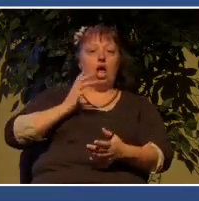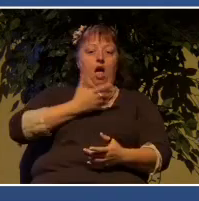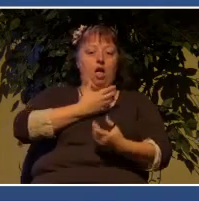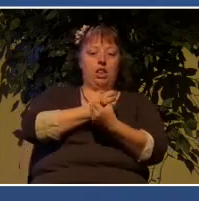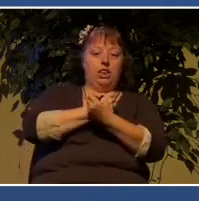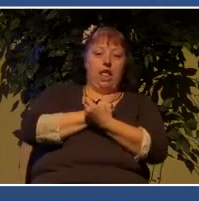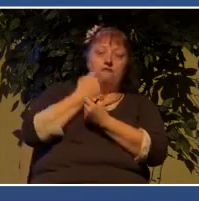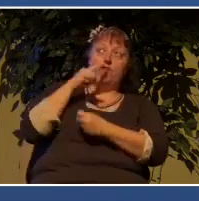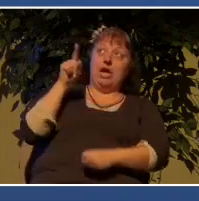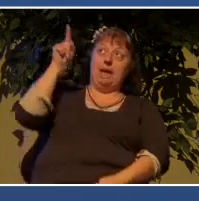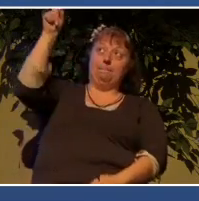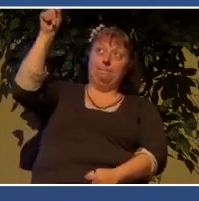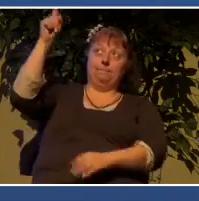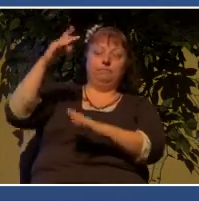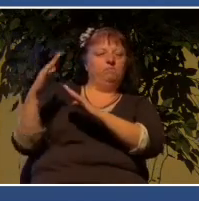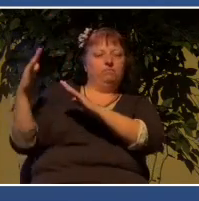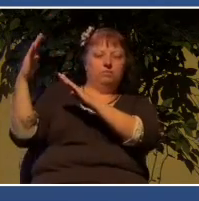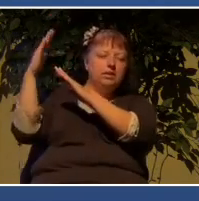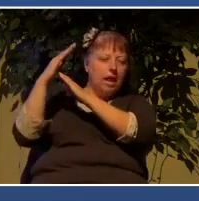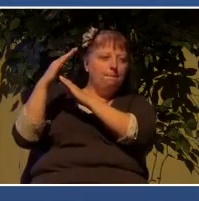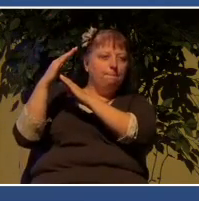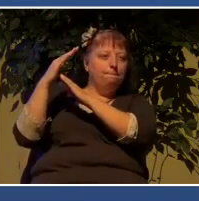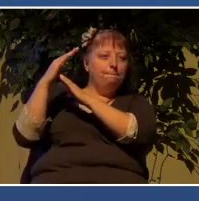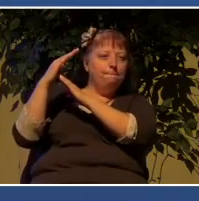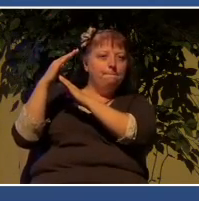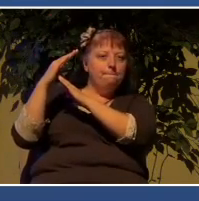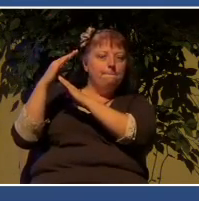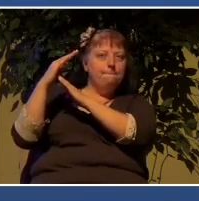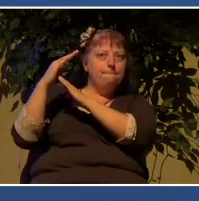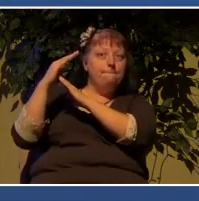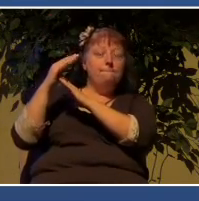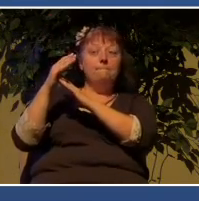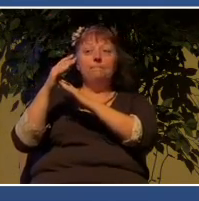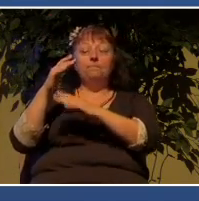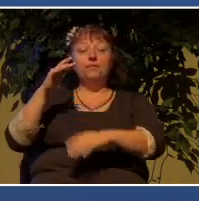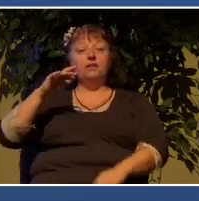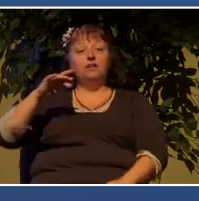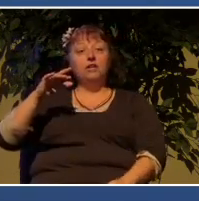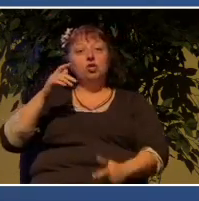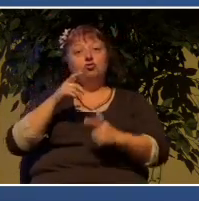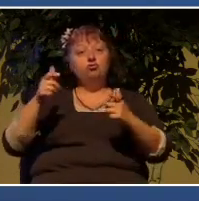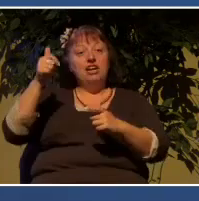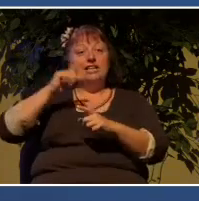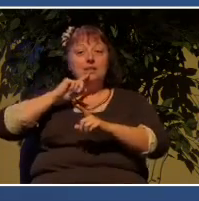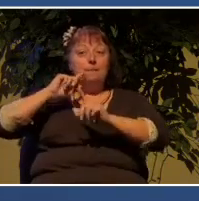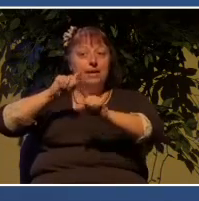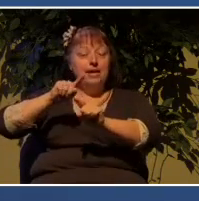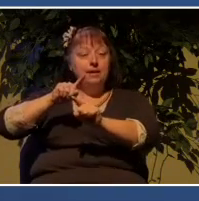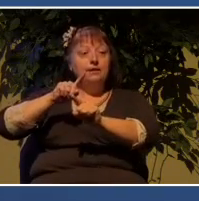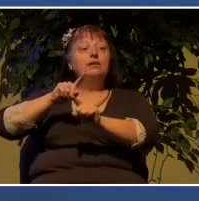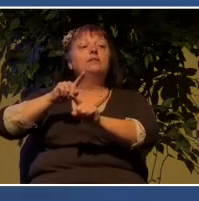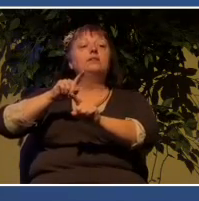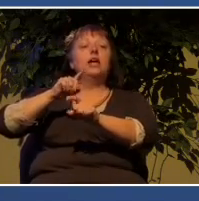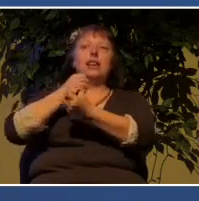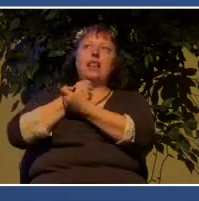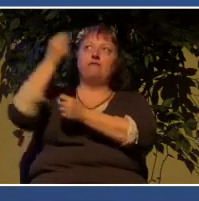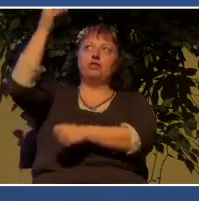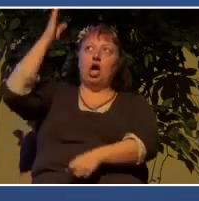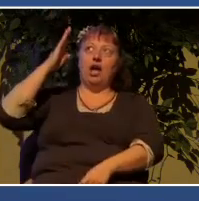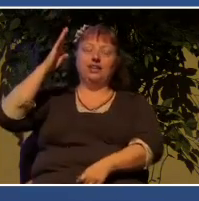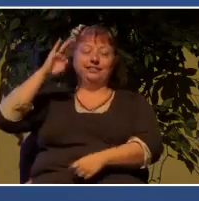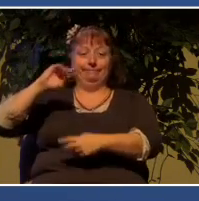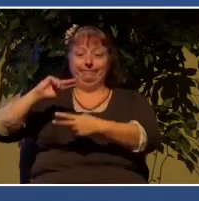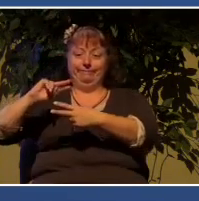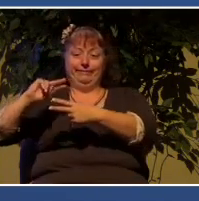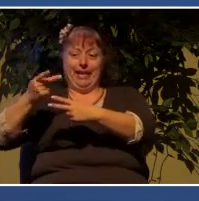anybody else. The greatest commandment is to love God. The second one, like unto it, is to love your neighbor. You separate